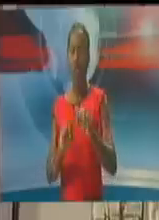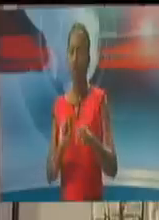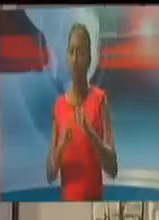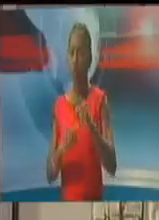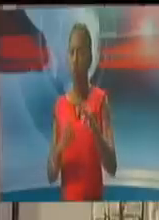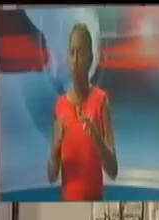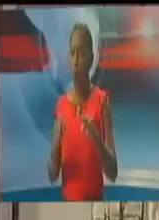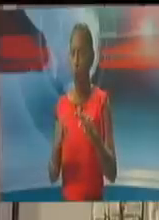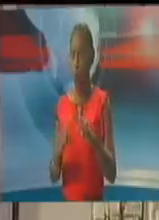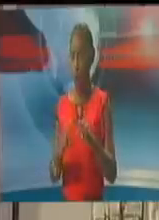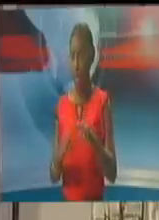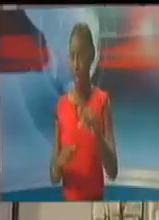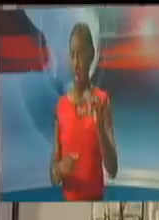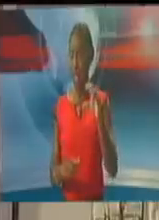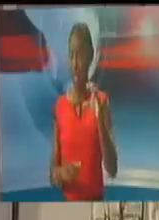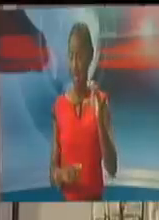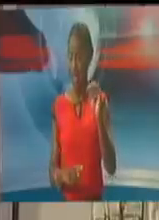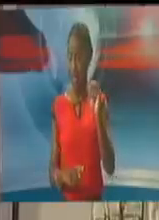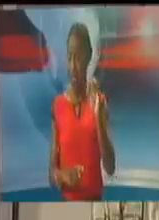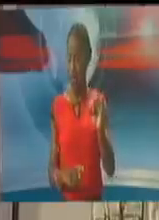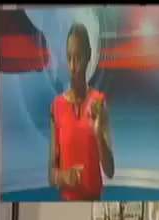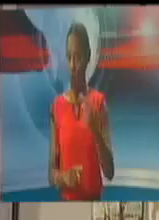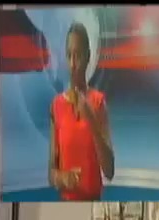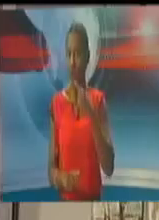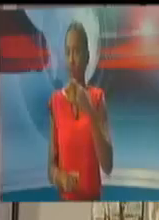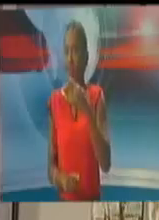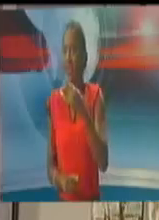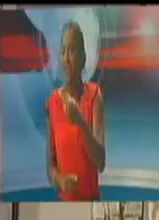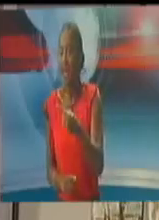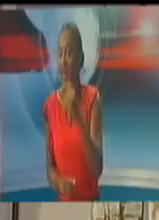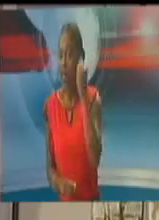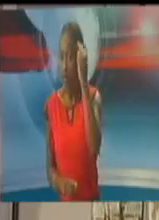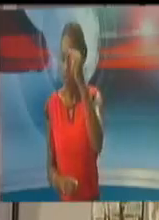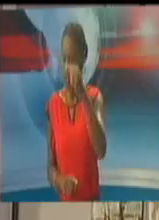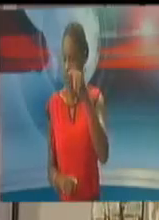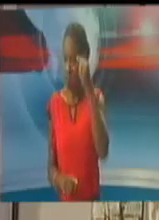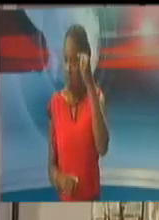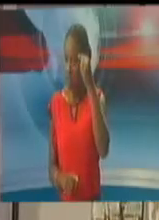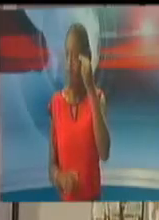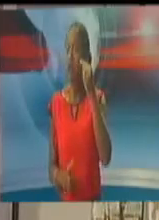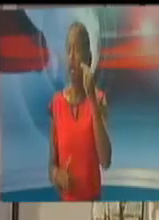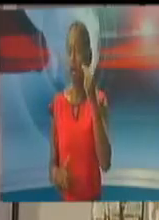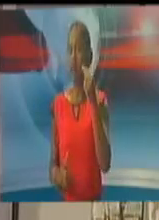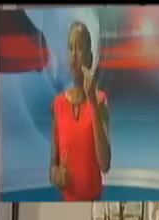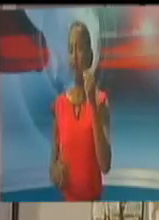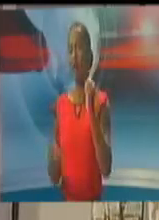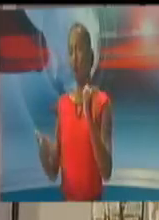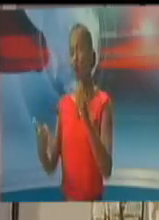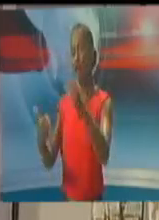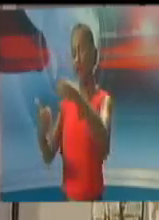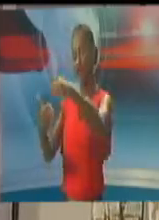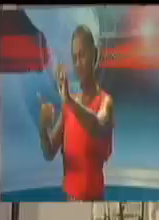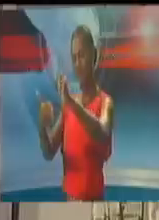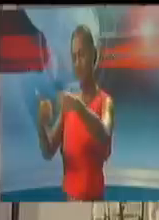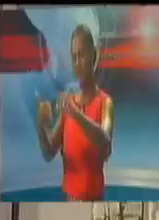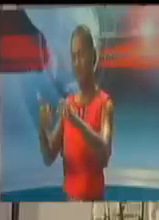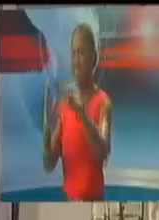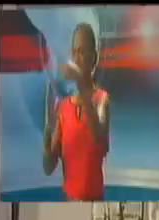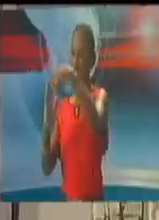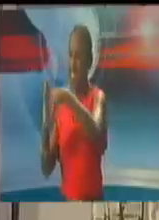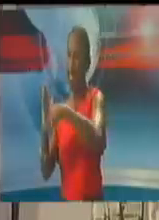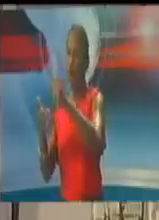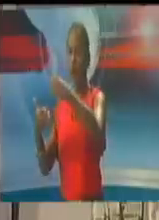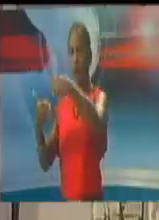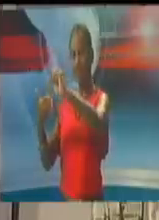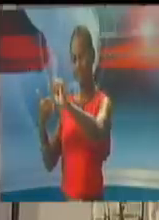the political directorate to make the political decisions, we could come out with a B+. I would like that for Trinidad and